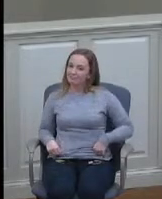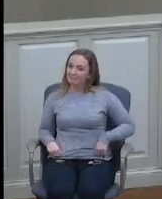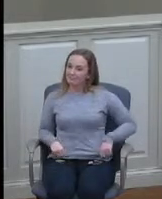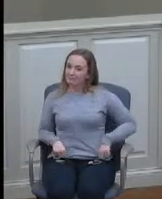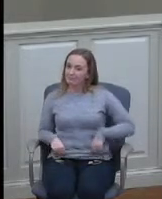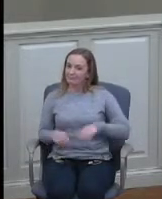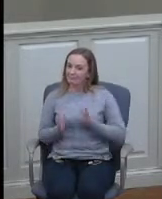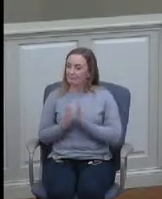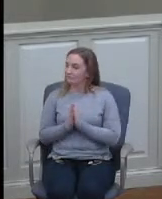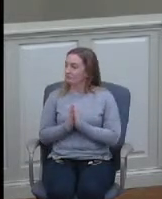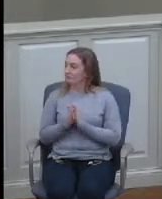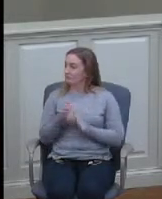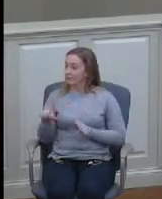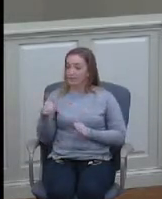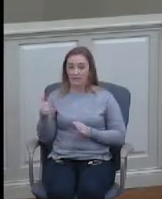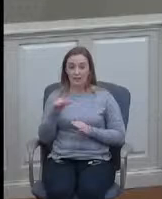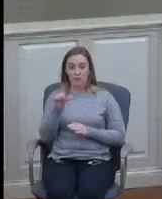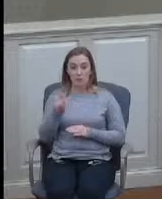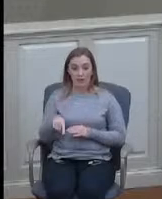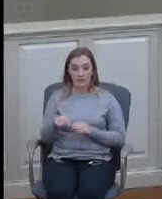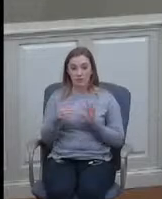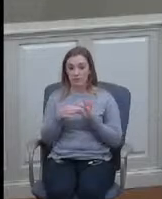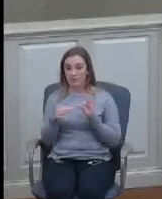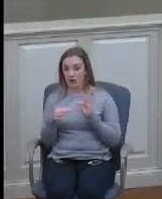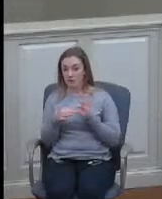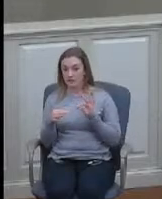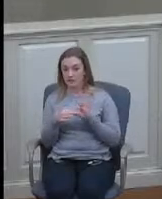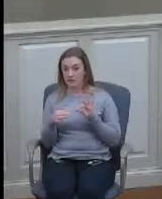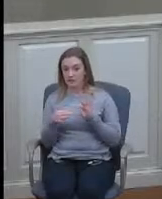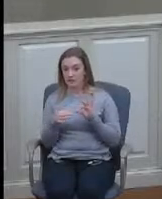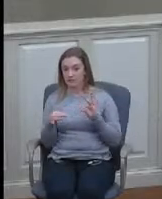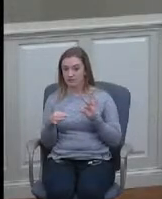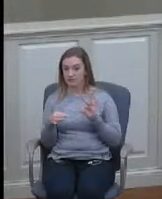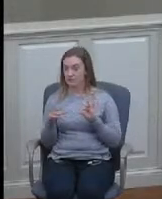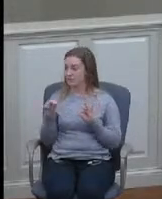Any further questions or comments? I don't think so.